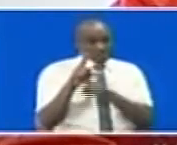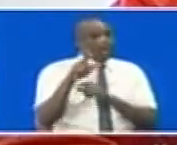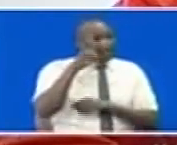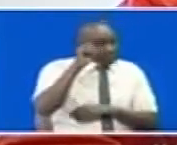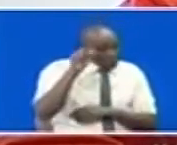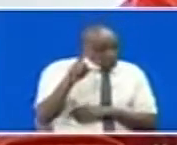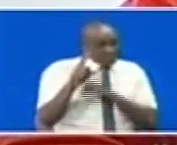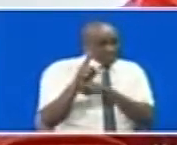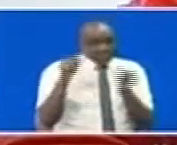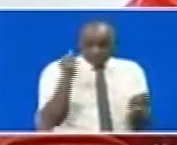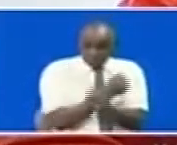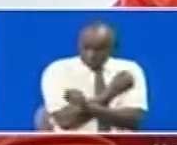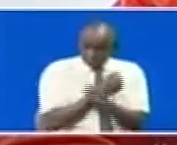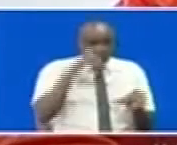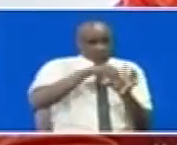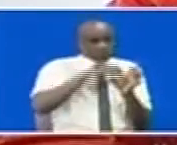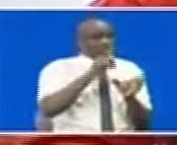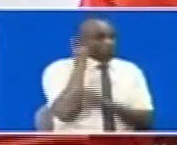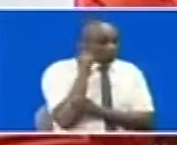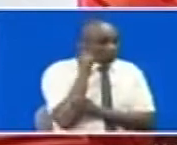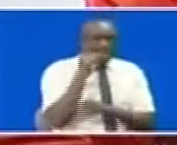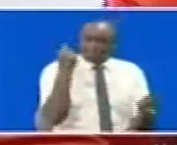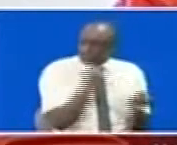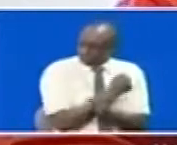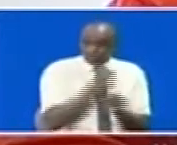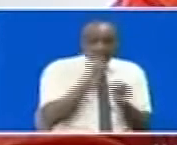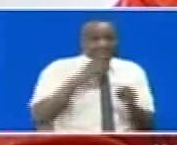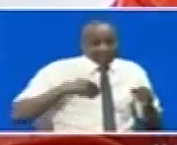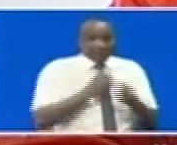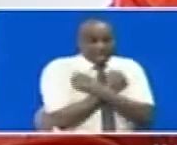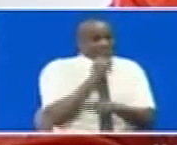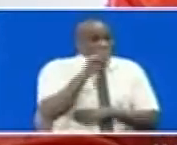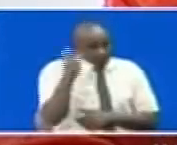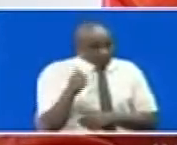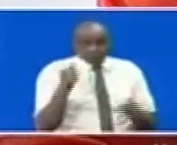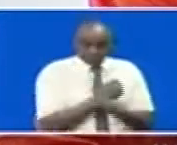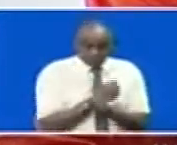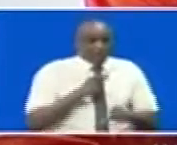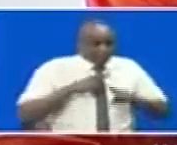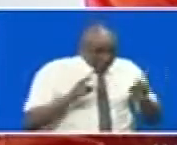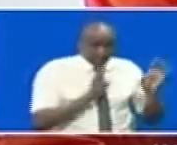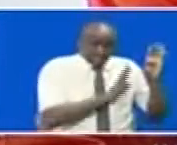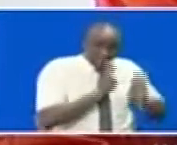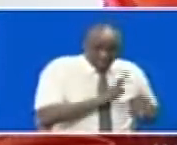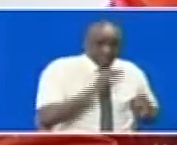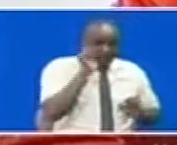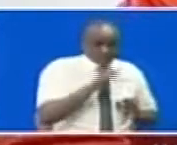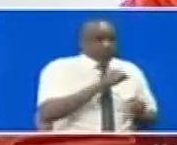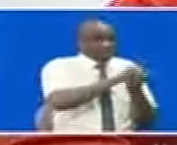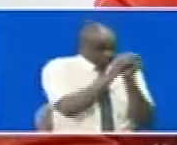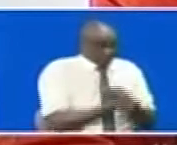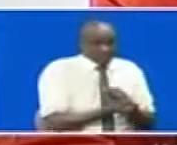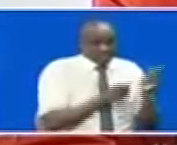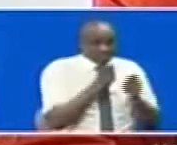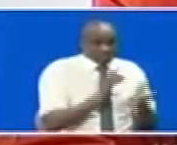Morality cannot be legislated. You cannot make people love other people. But behavior can be